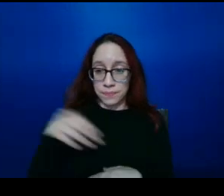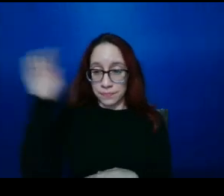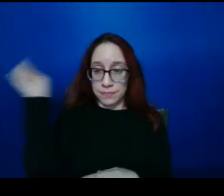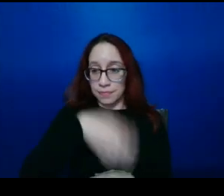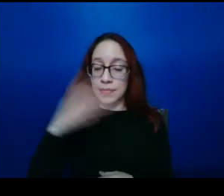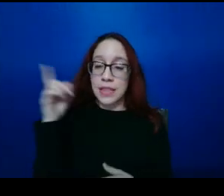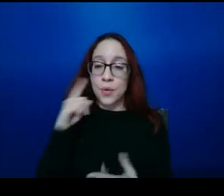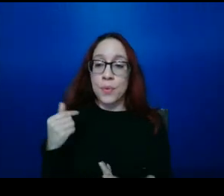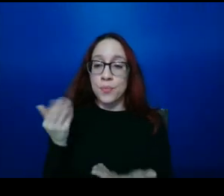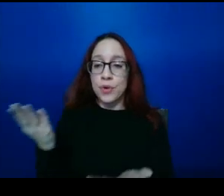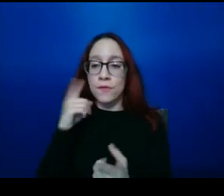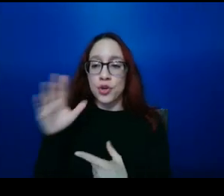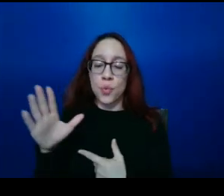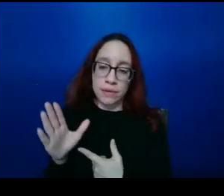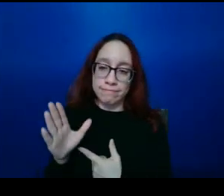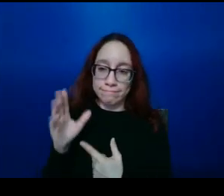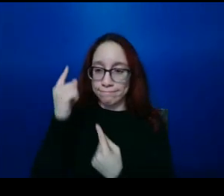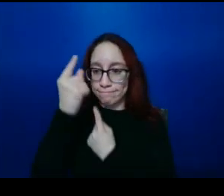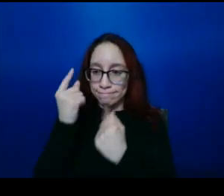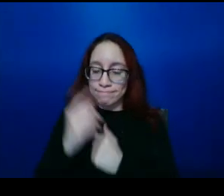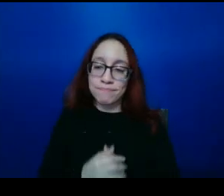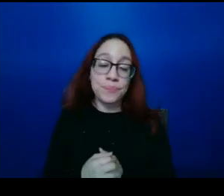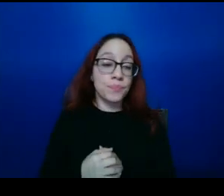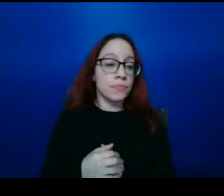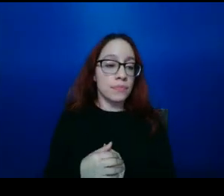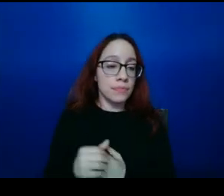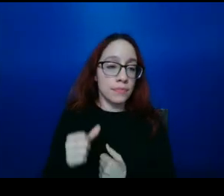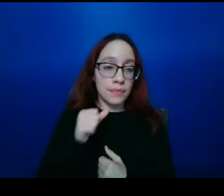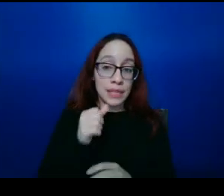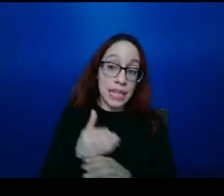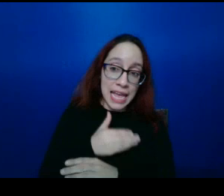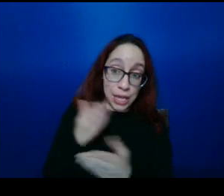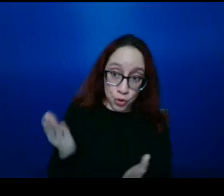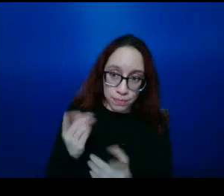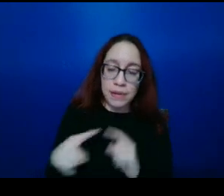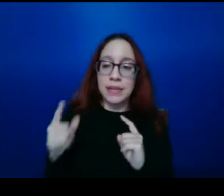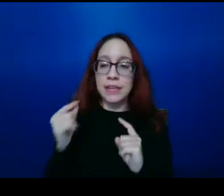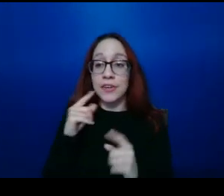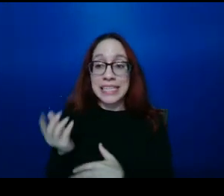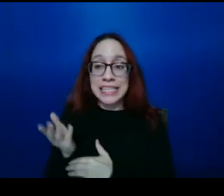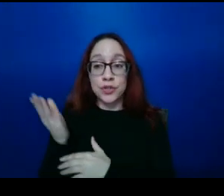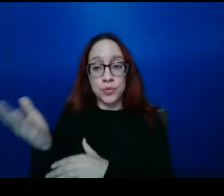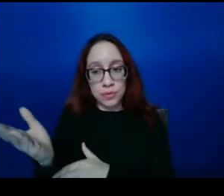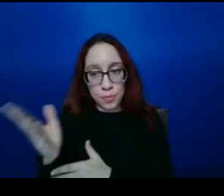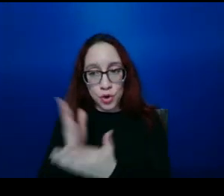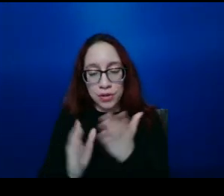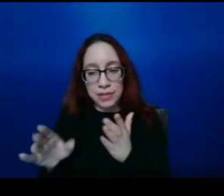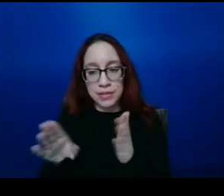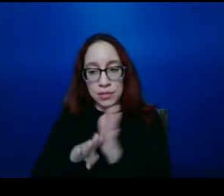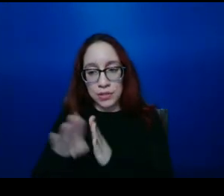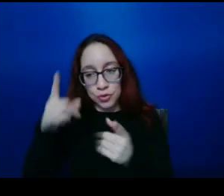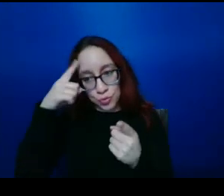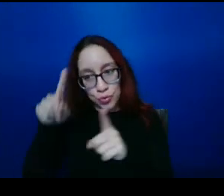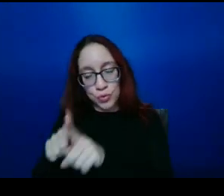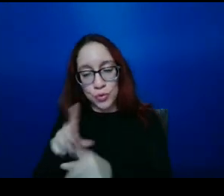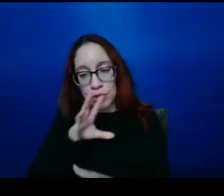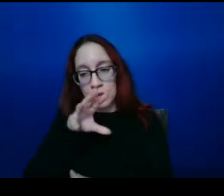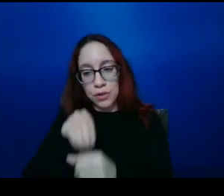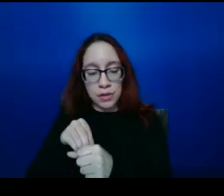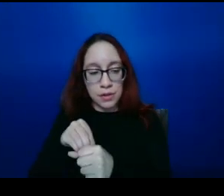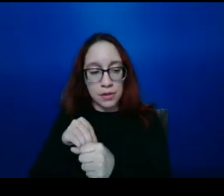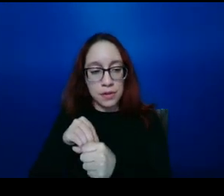for your consideration. Again, it's not before you tonight, but if it is entered into, part of that development agreement would involve